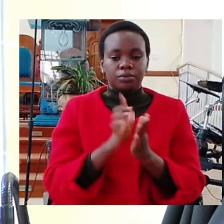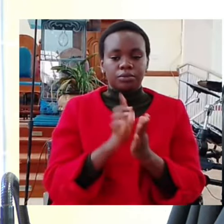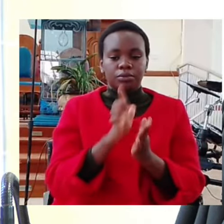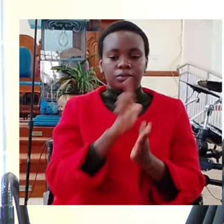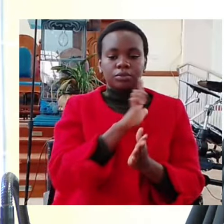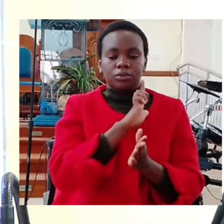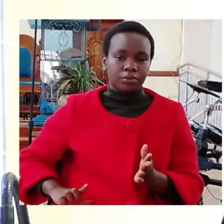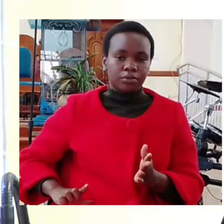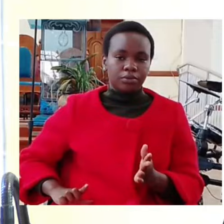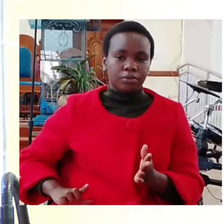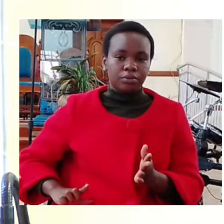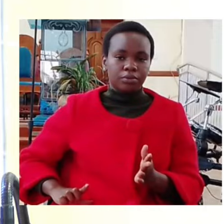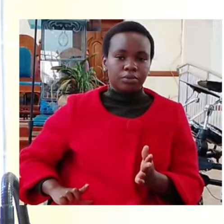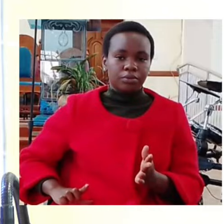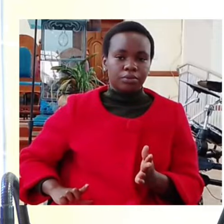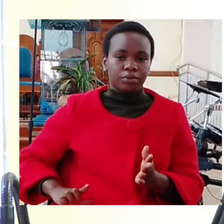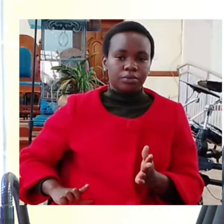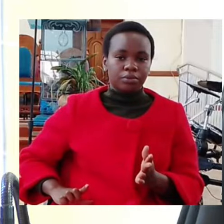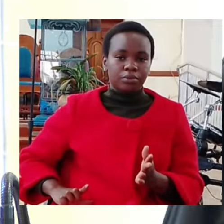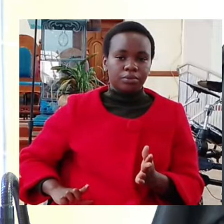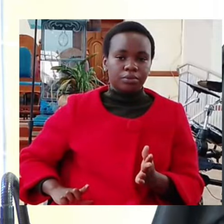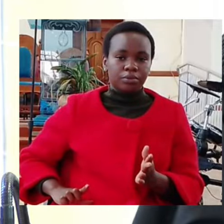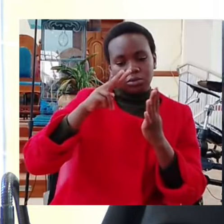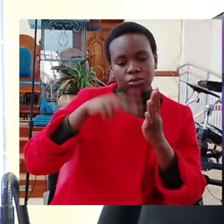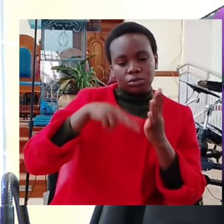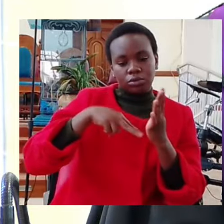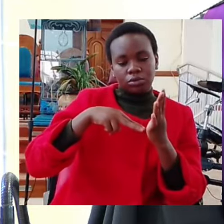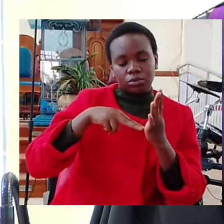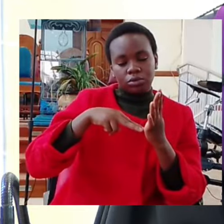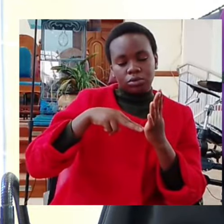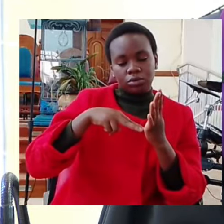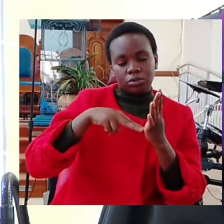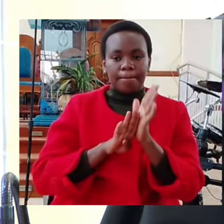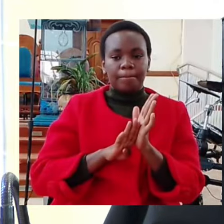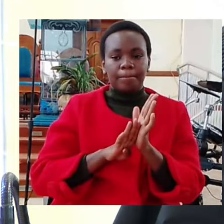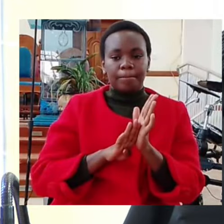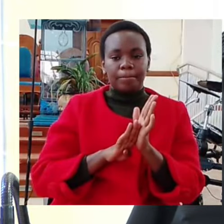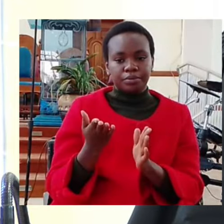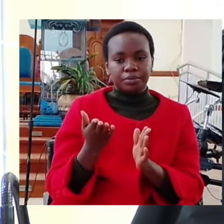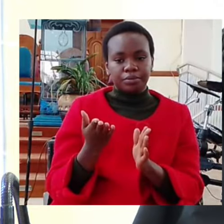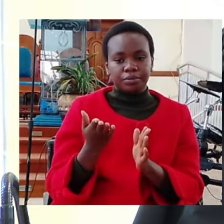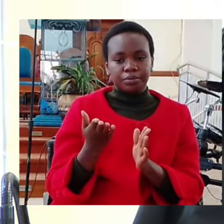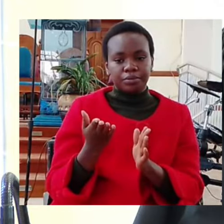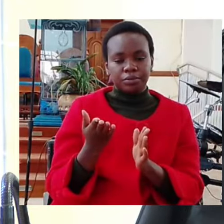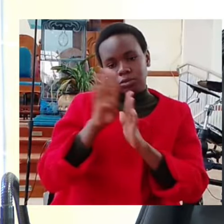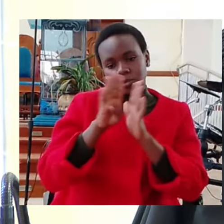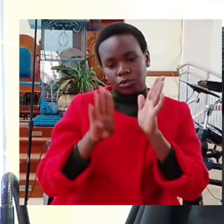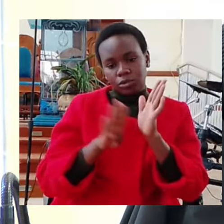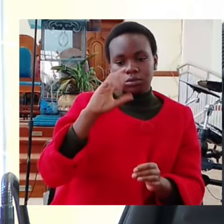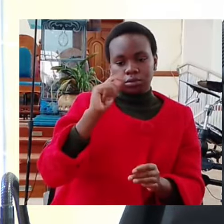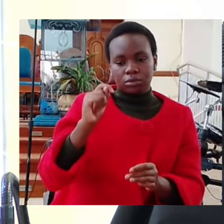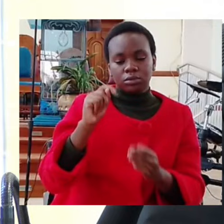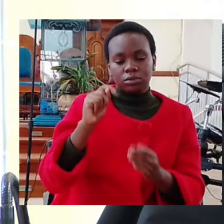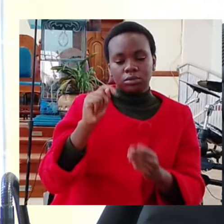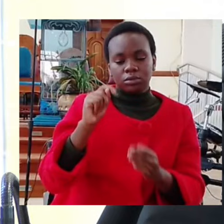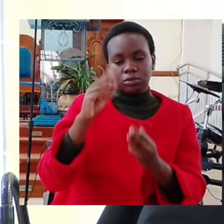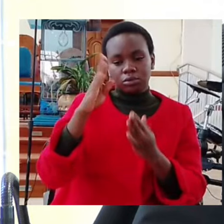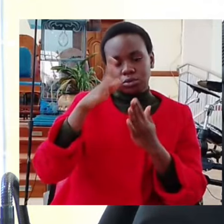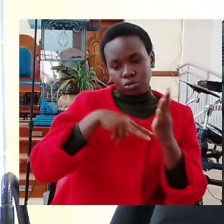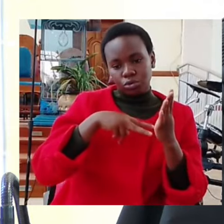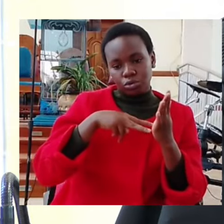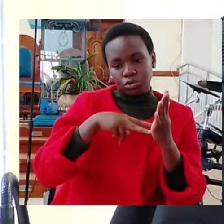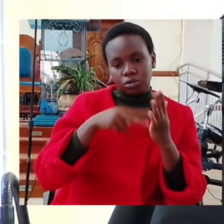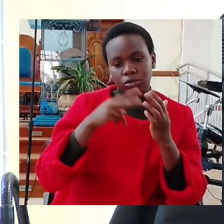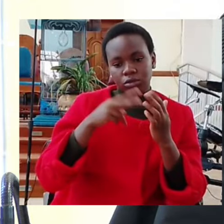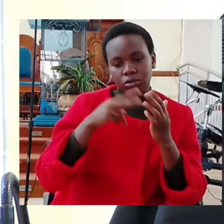theinie waifu kurea atumuo, githoma theini waifu kurea Acts, uthome murago wa keda,